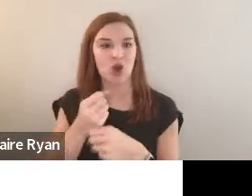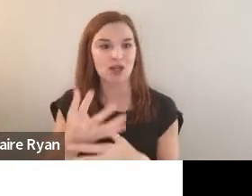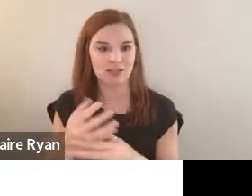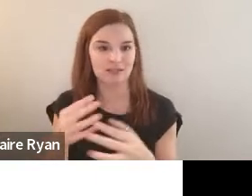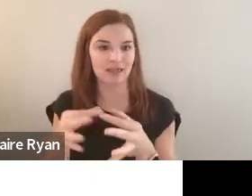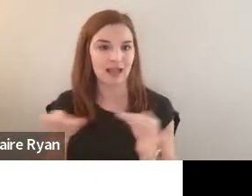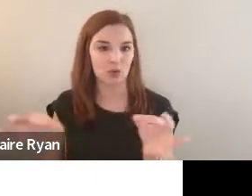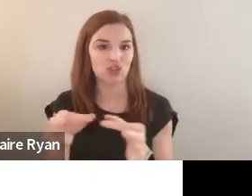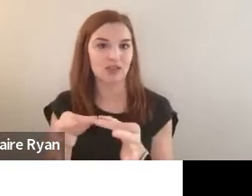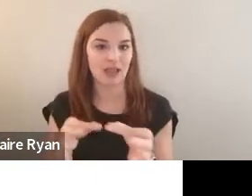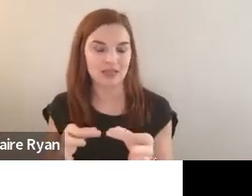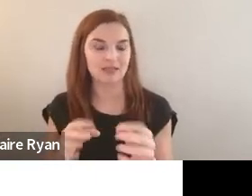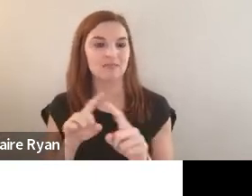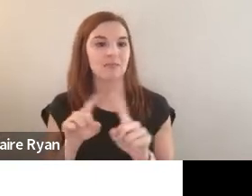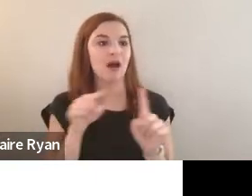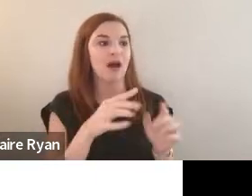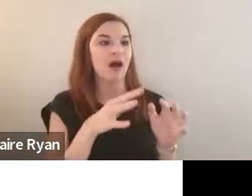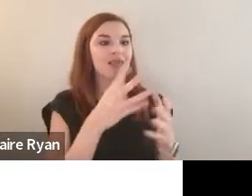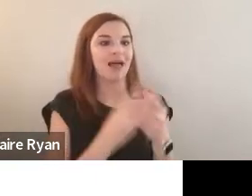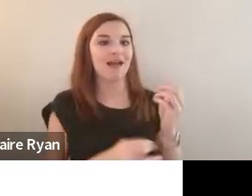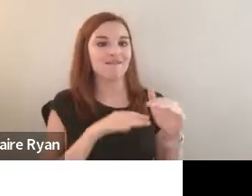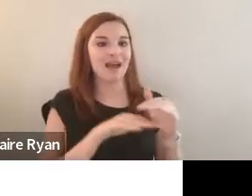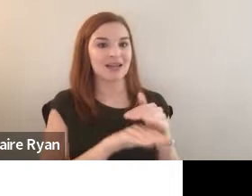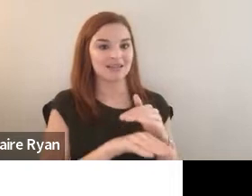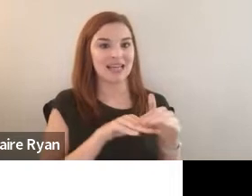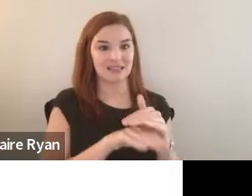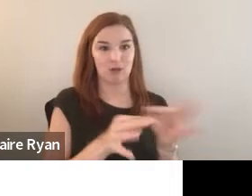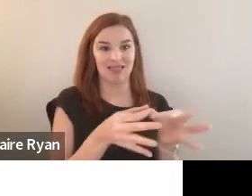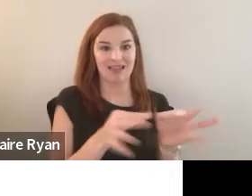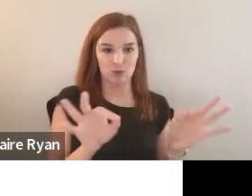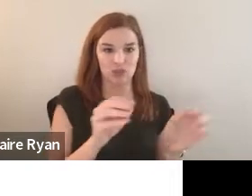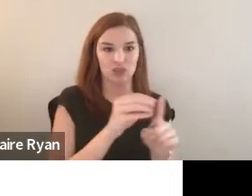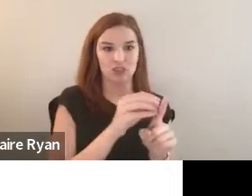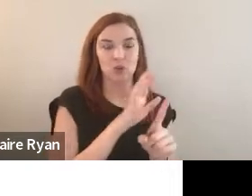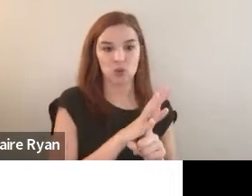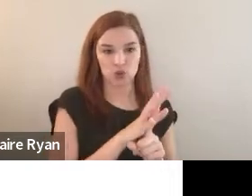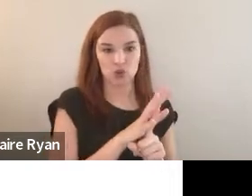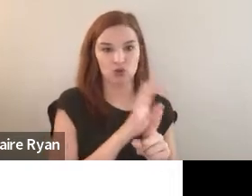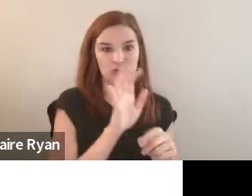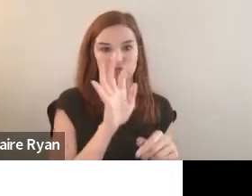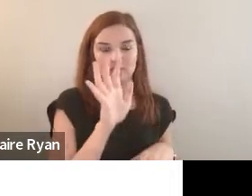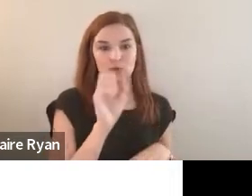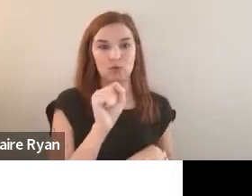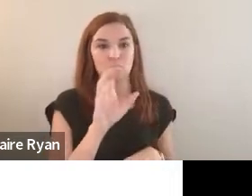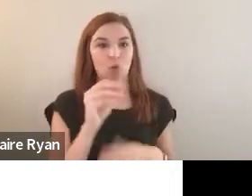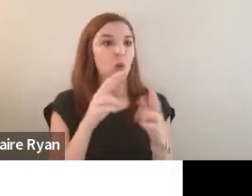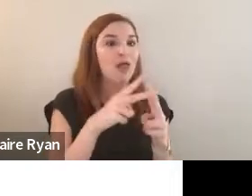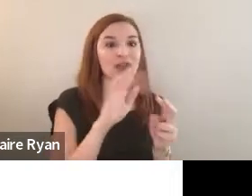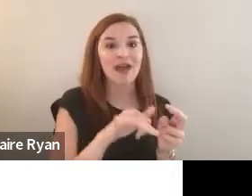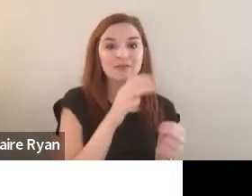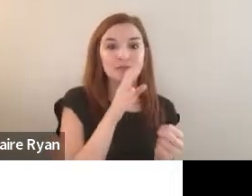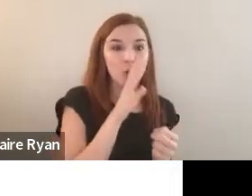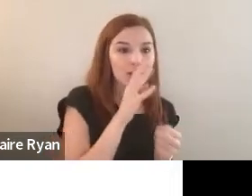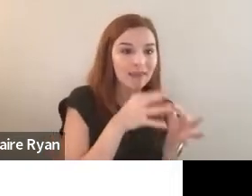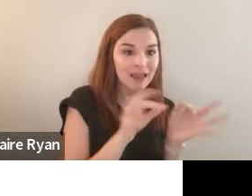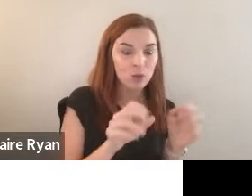not a lack of auditory access that causes these language delays, but is a lack of access to